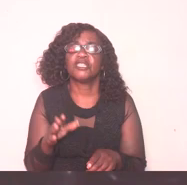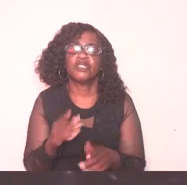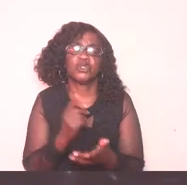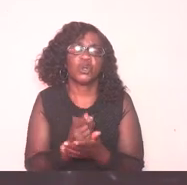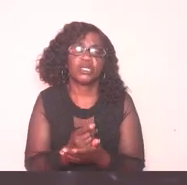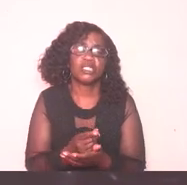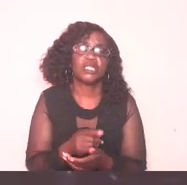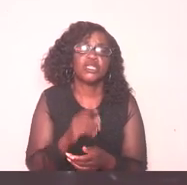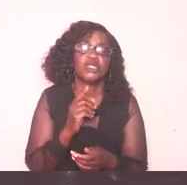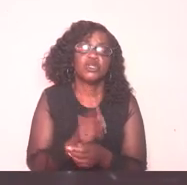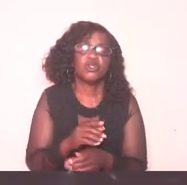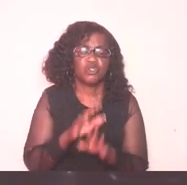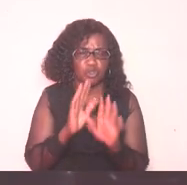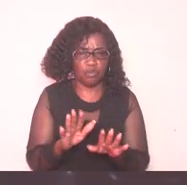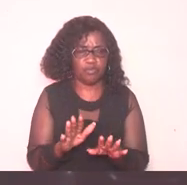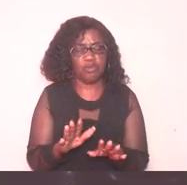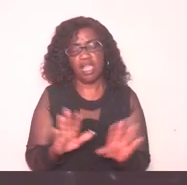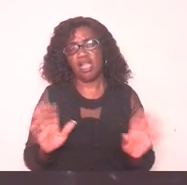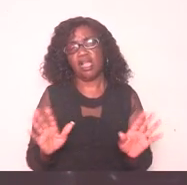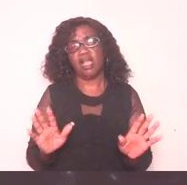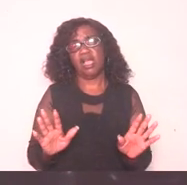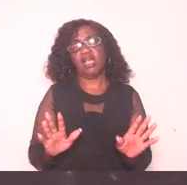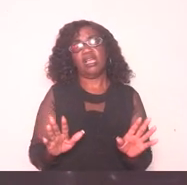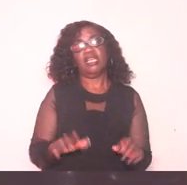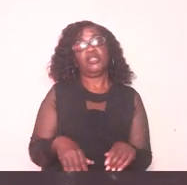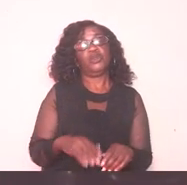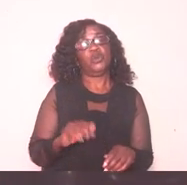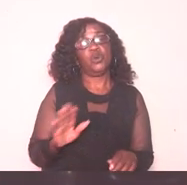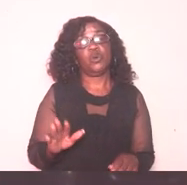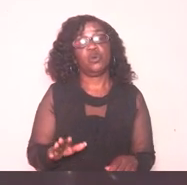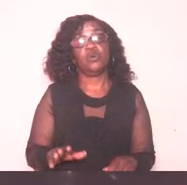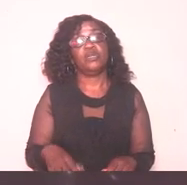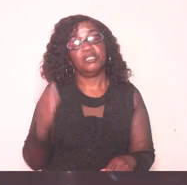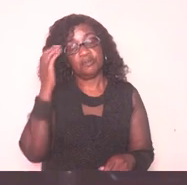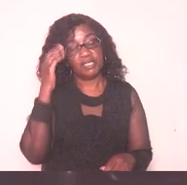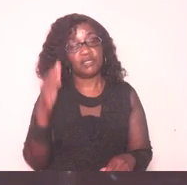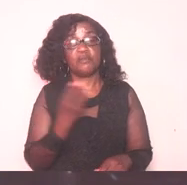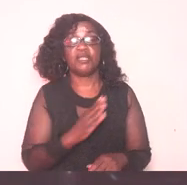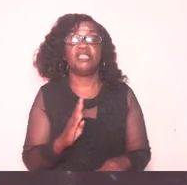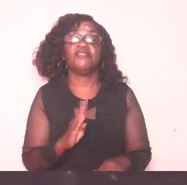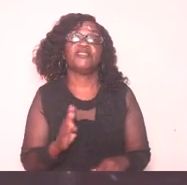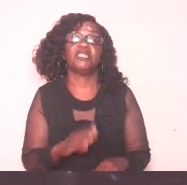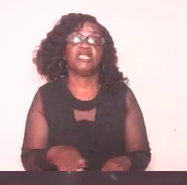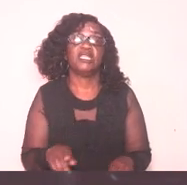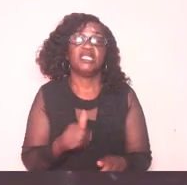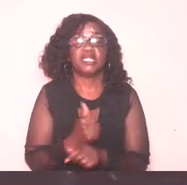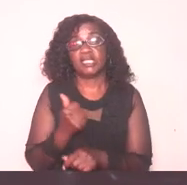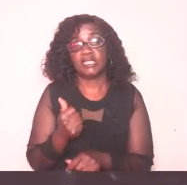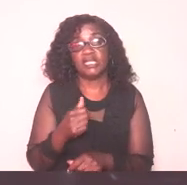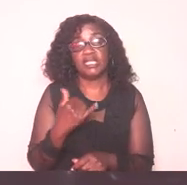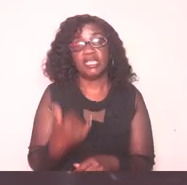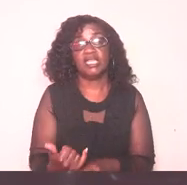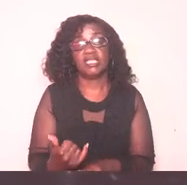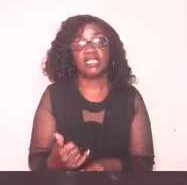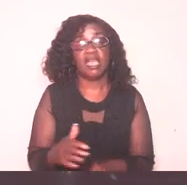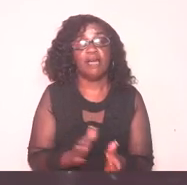do something, we don't mean that we are also going to stop actively addressing that issue, right? We believe that essentially 16-year-olds have